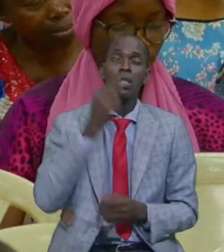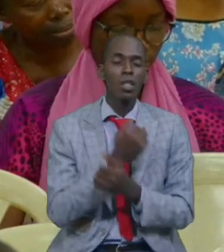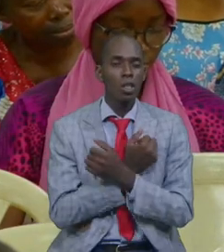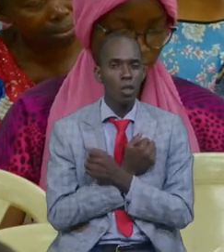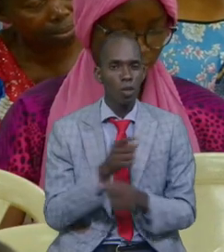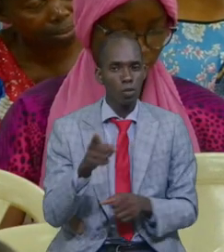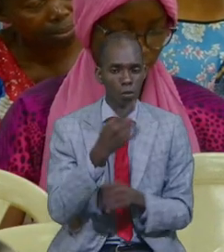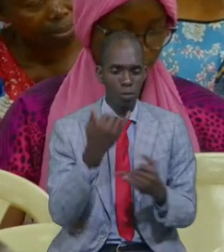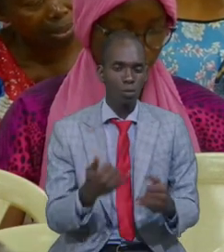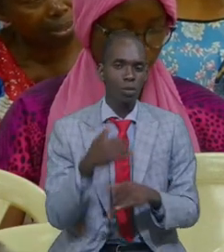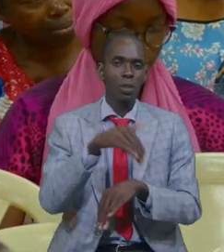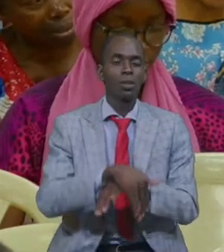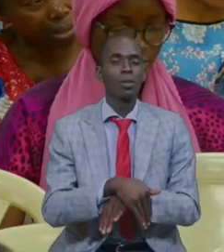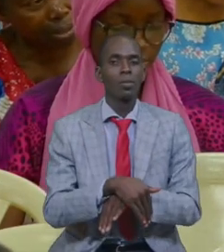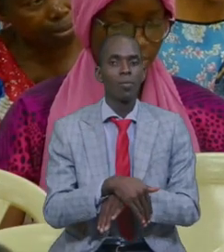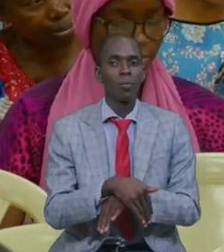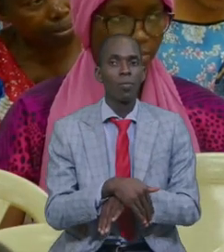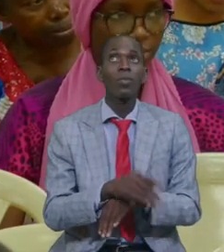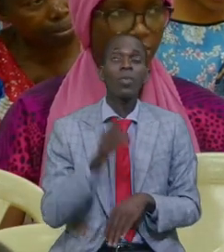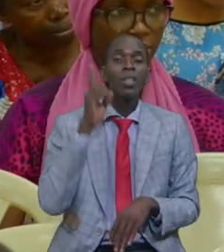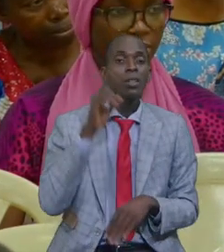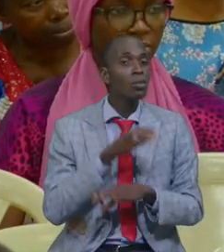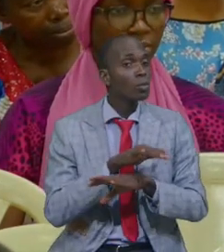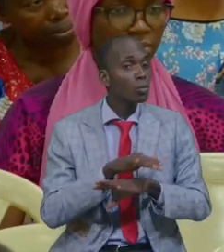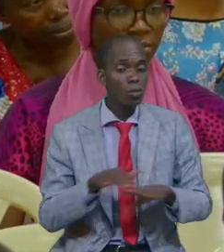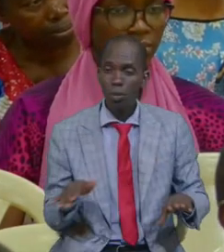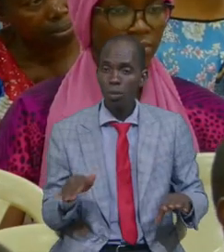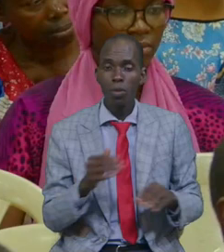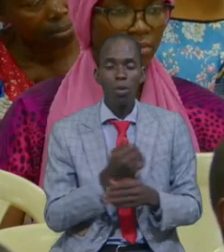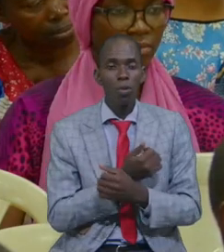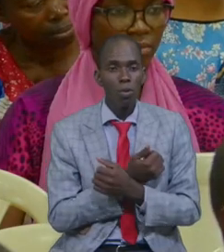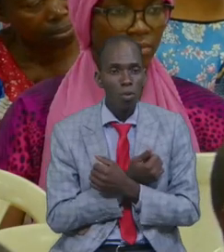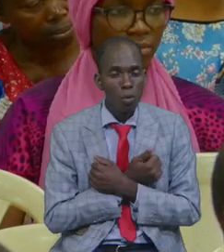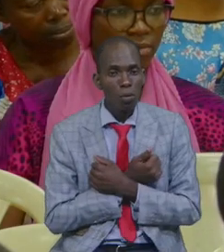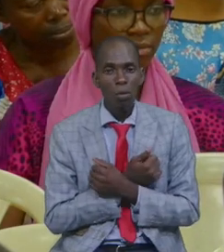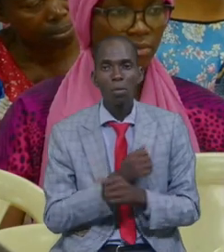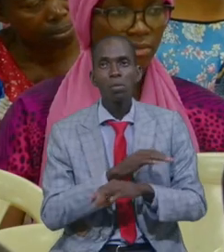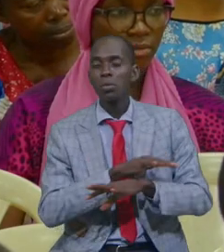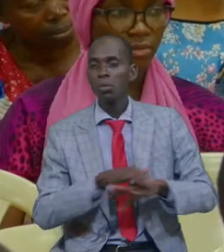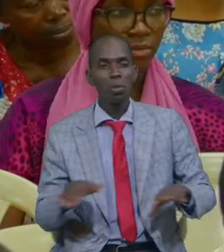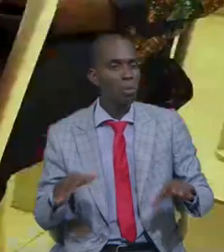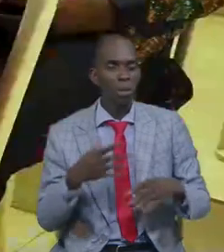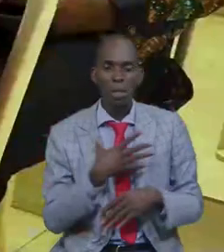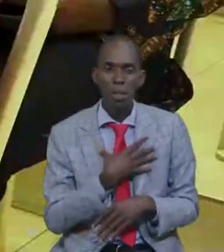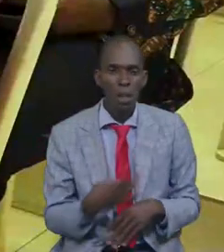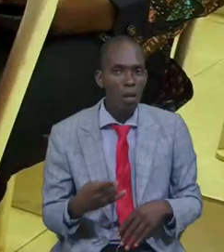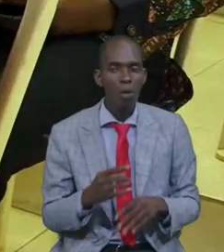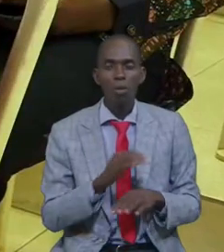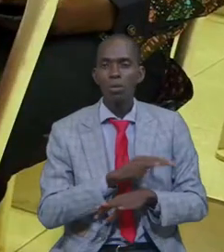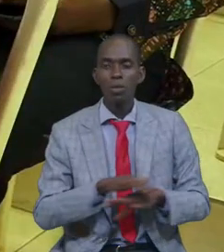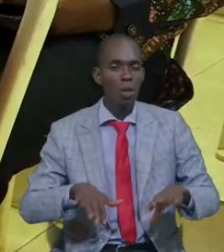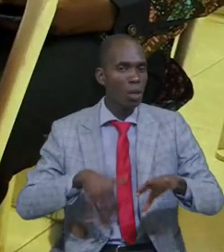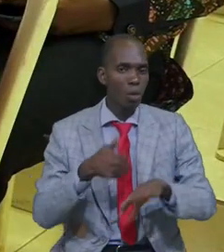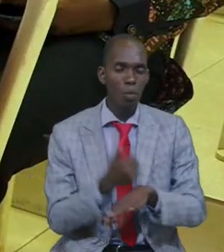Lord loves you tonight. He does not love, he does not like, he does not approve of what we